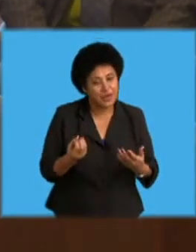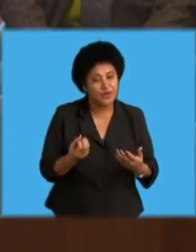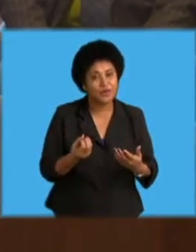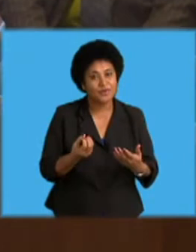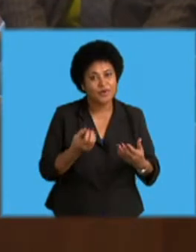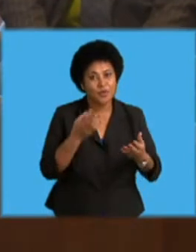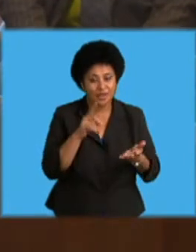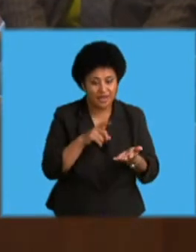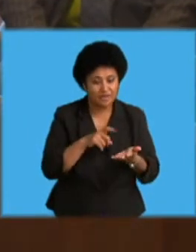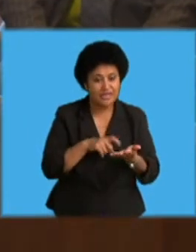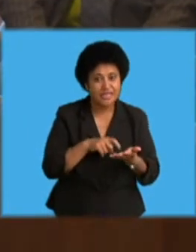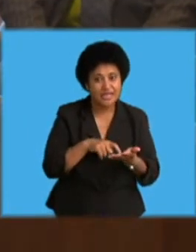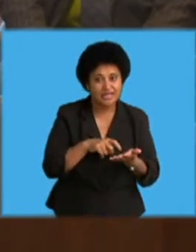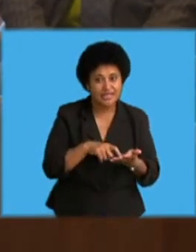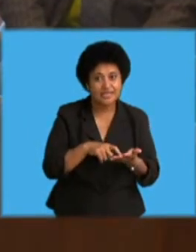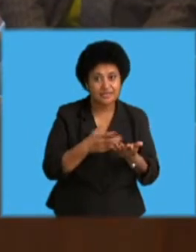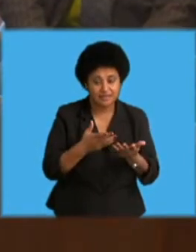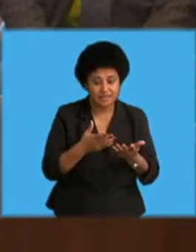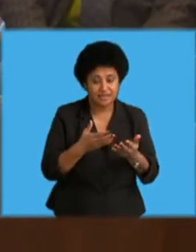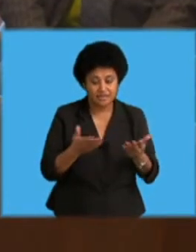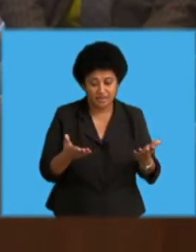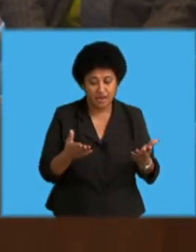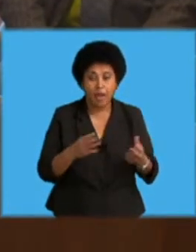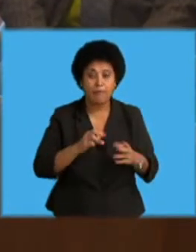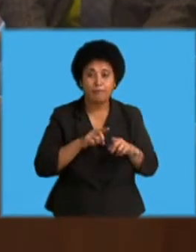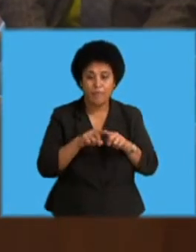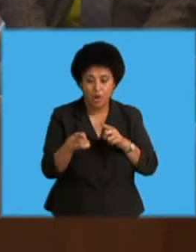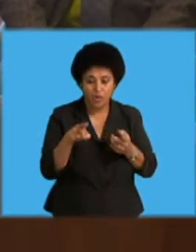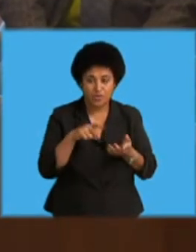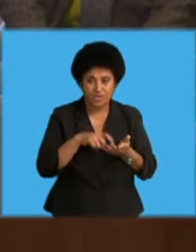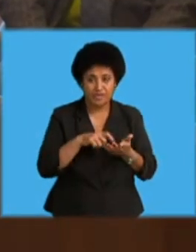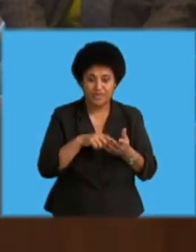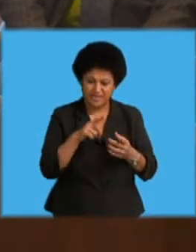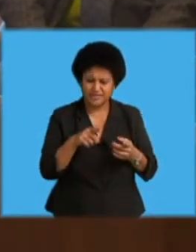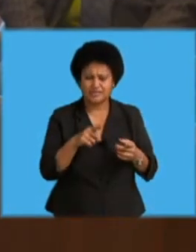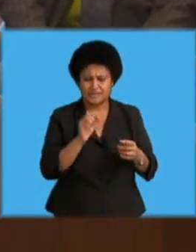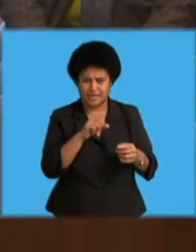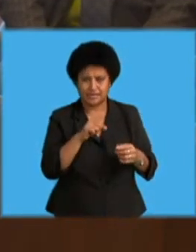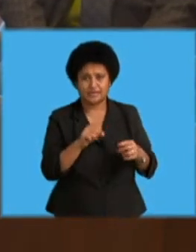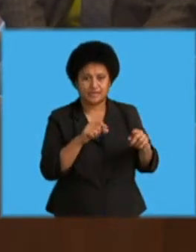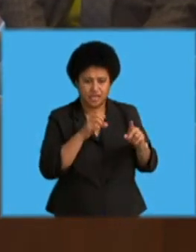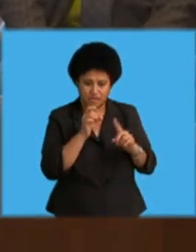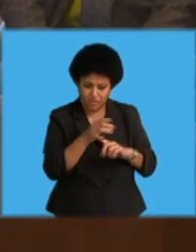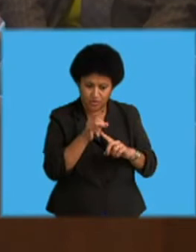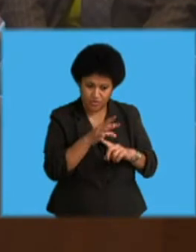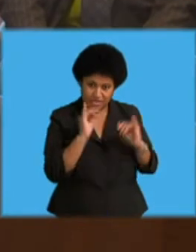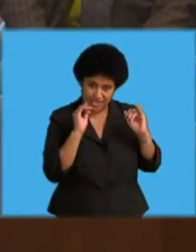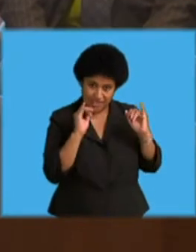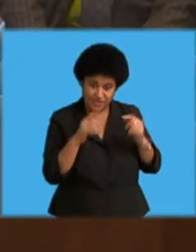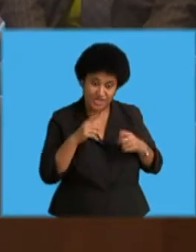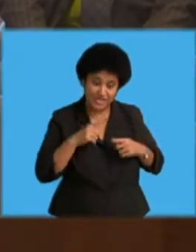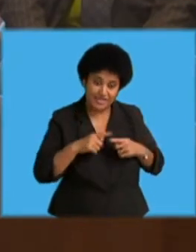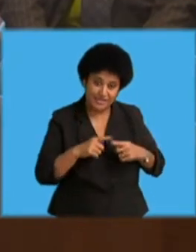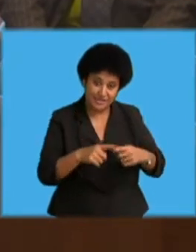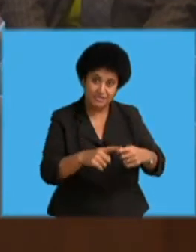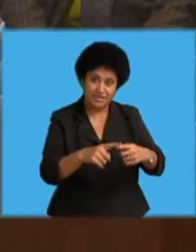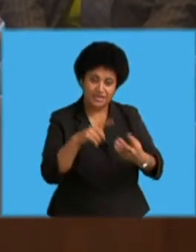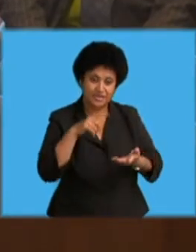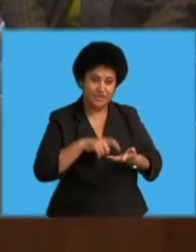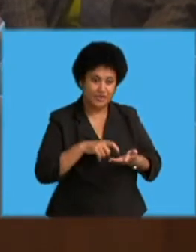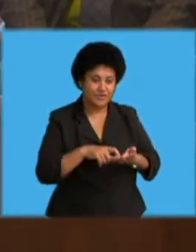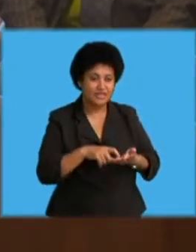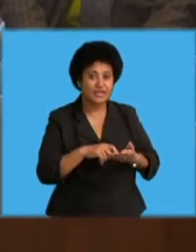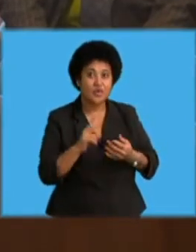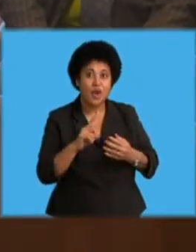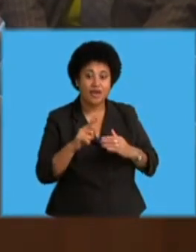obligations. Majority debt, Madam Speaker, this is the other important issue, which is what people look at the sustainability of the debts, is your level of